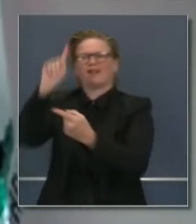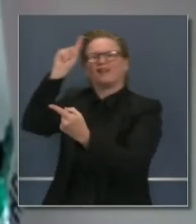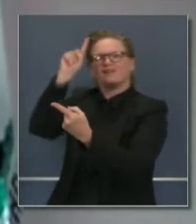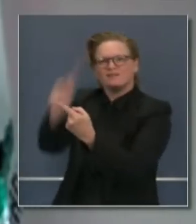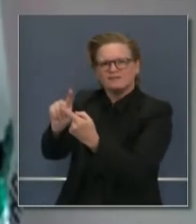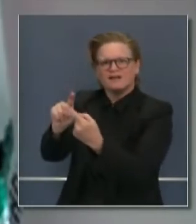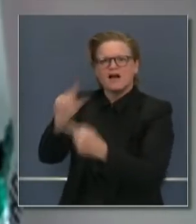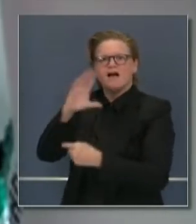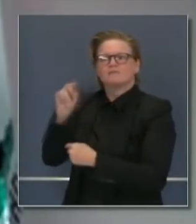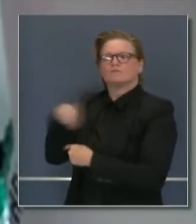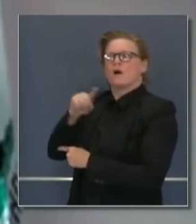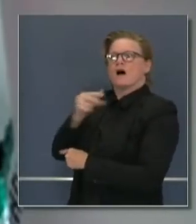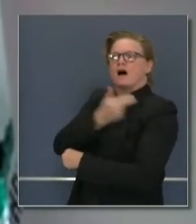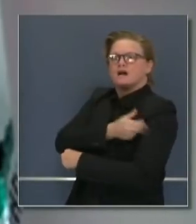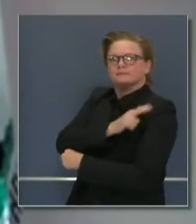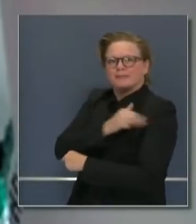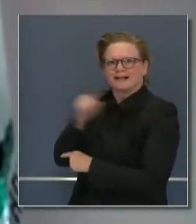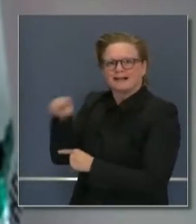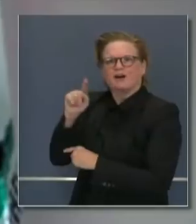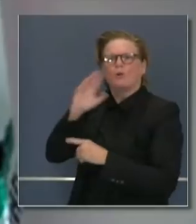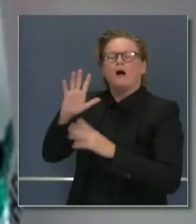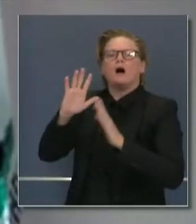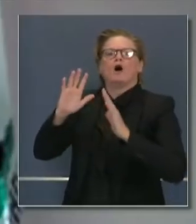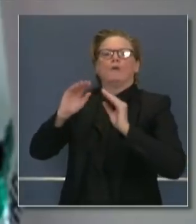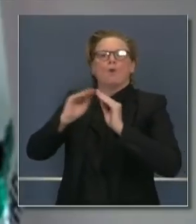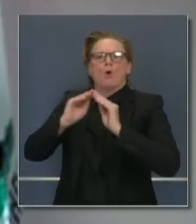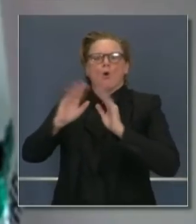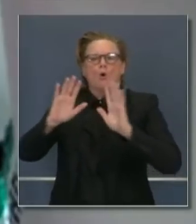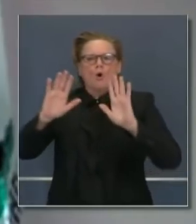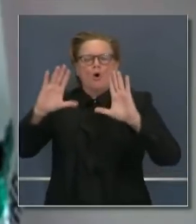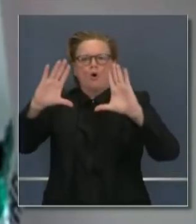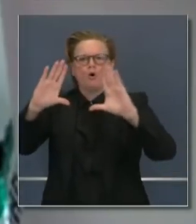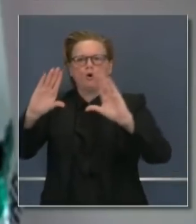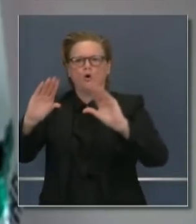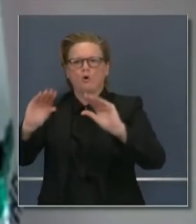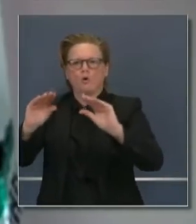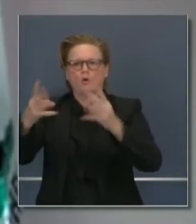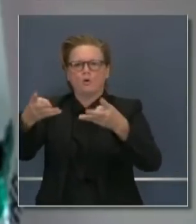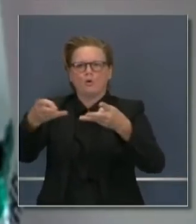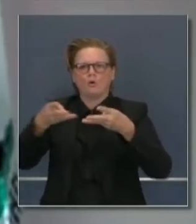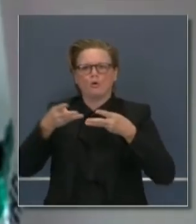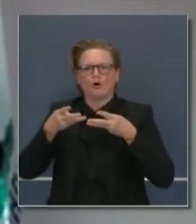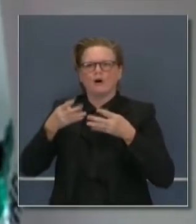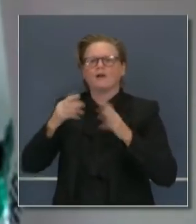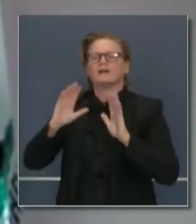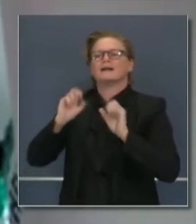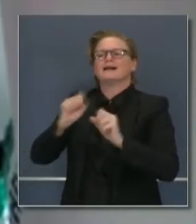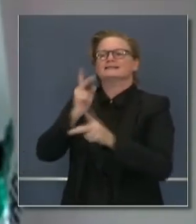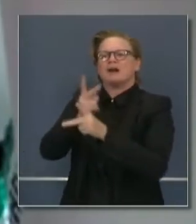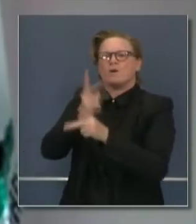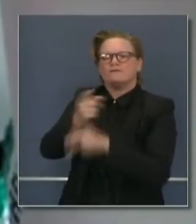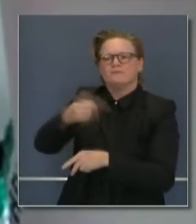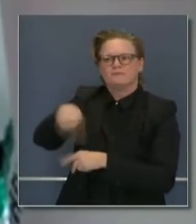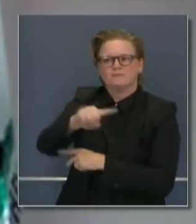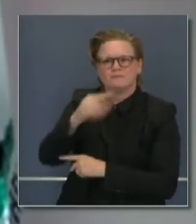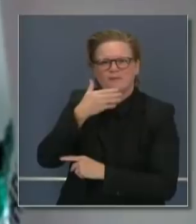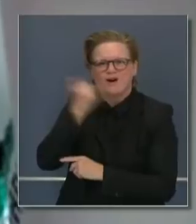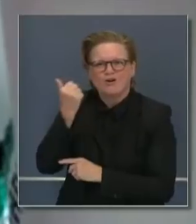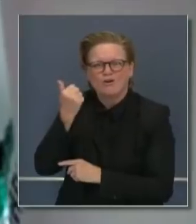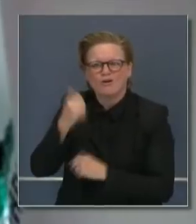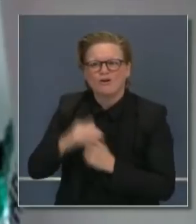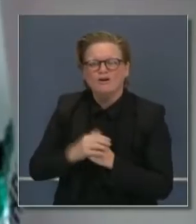governor said, to save lives now. The evidence, we have our own experience with this. We've seen other